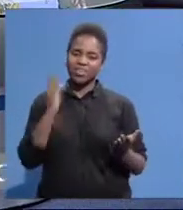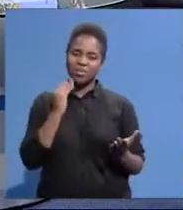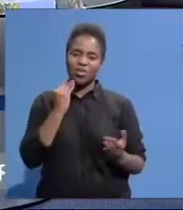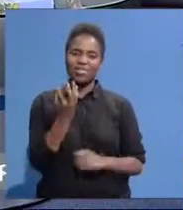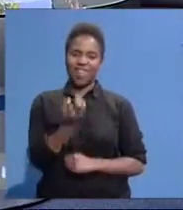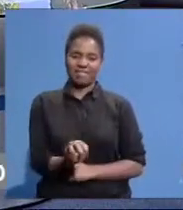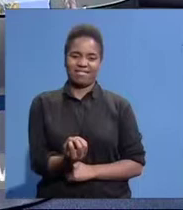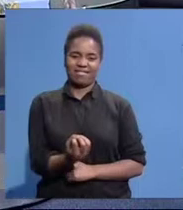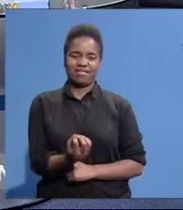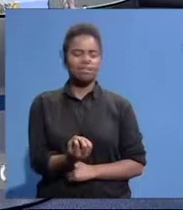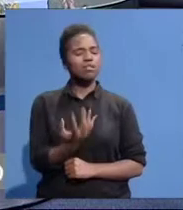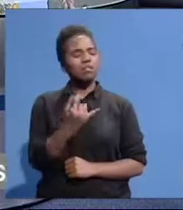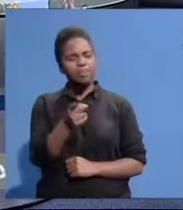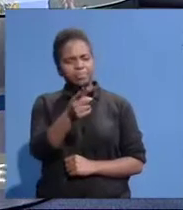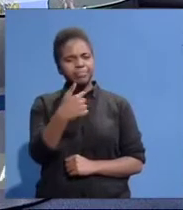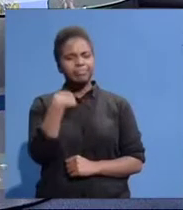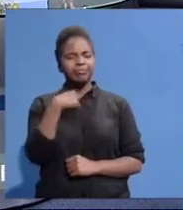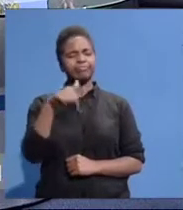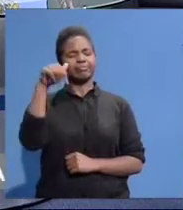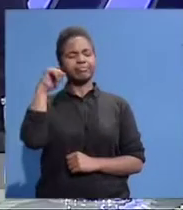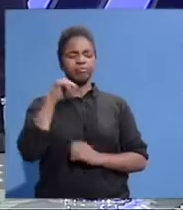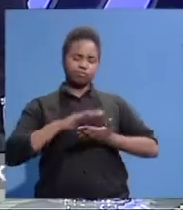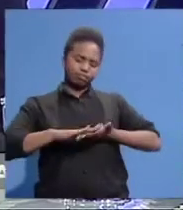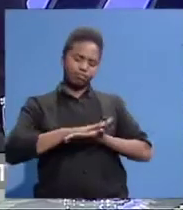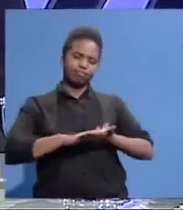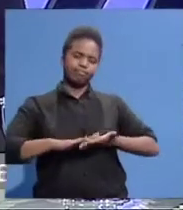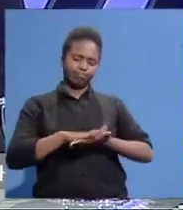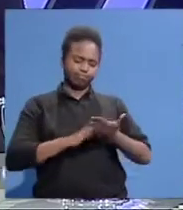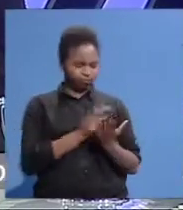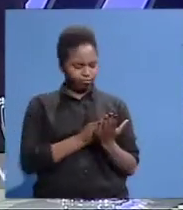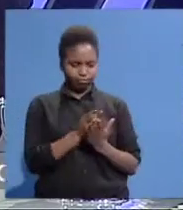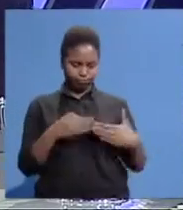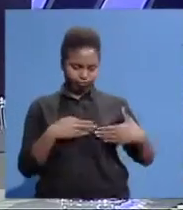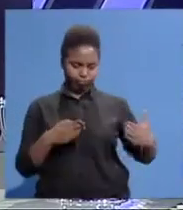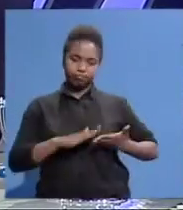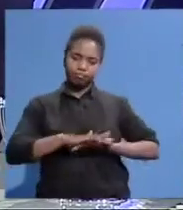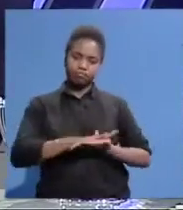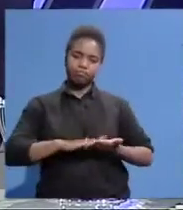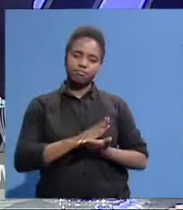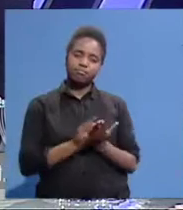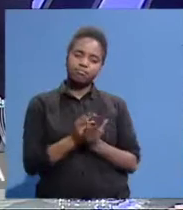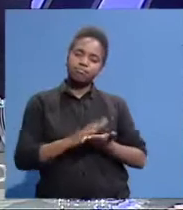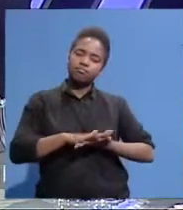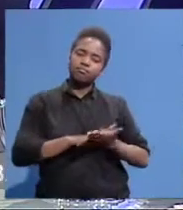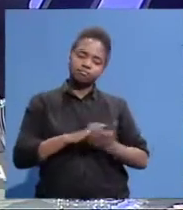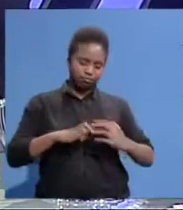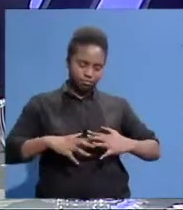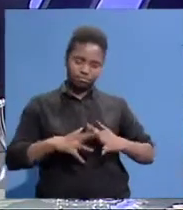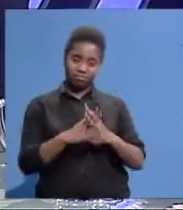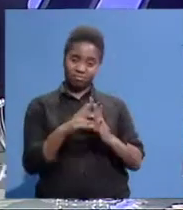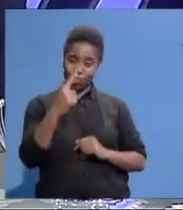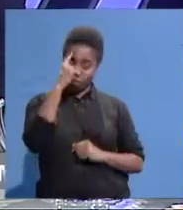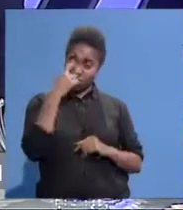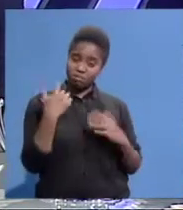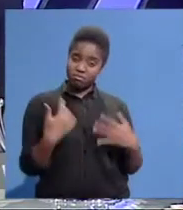back now and we look at reconciliation as the process to healing in the country, from your viewpoint, was it the way forward?